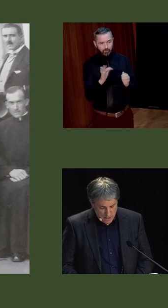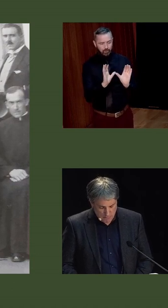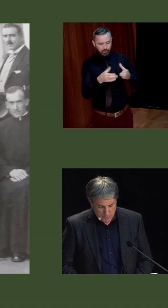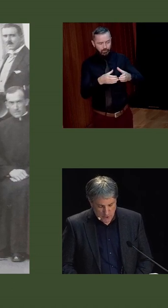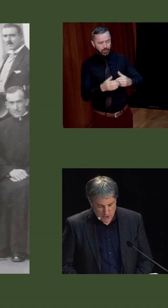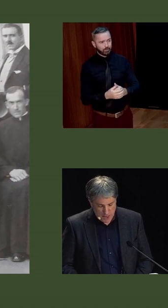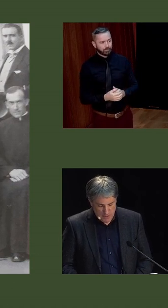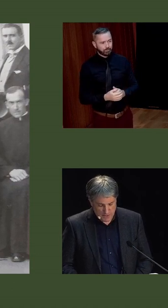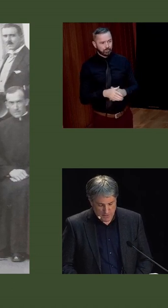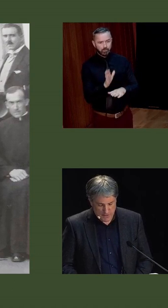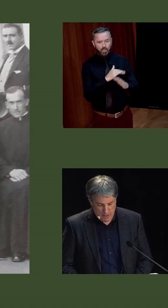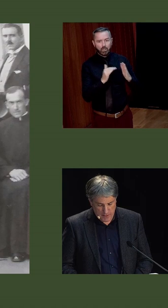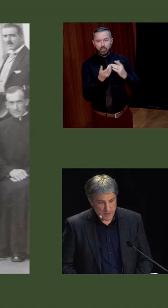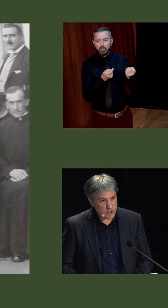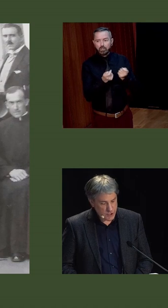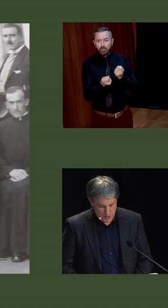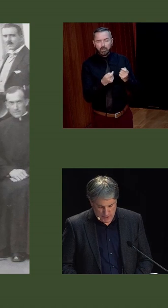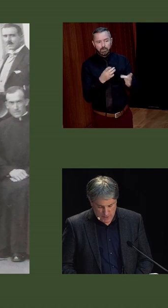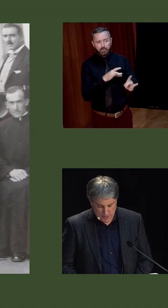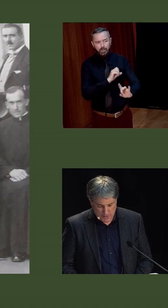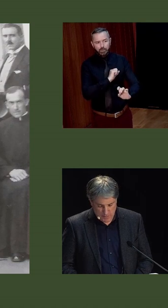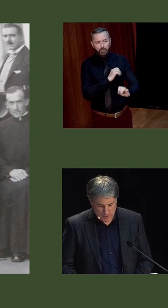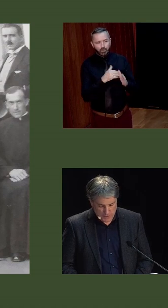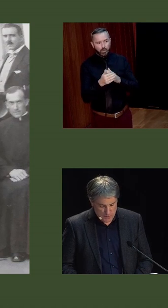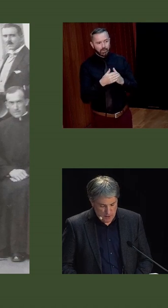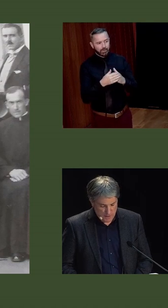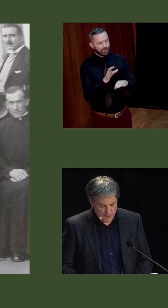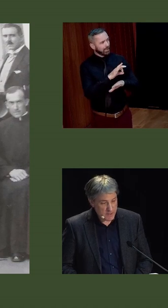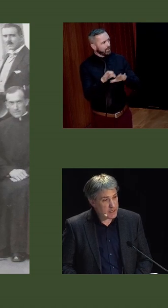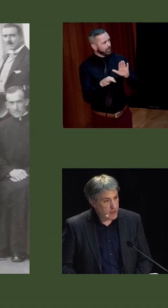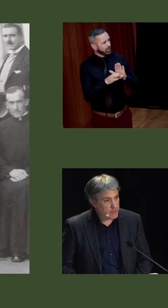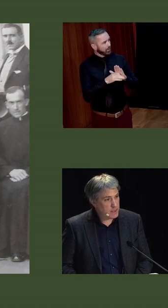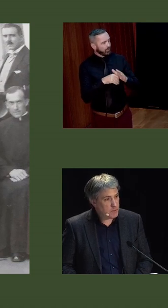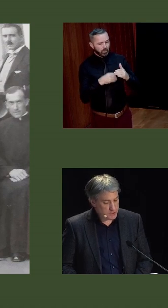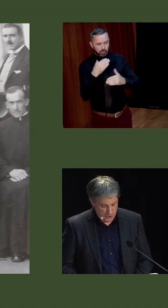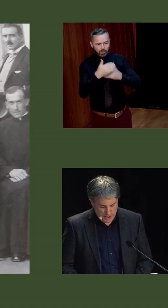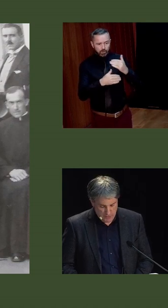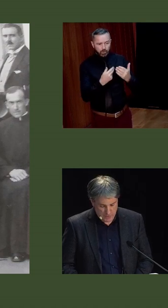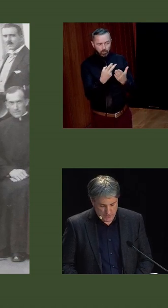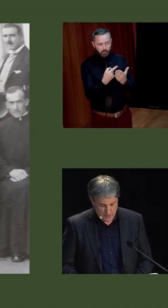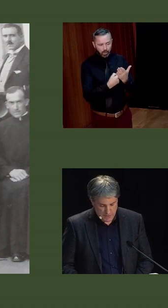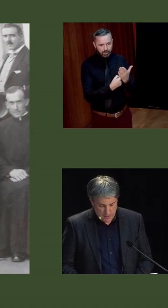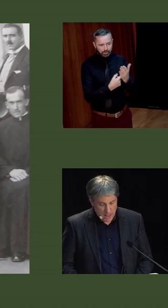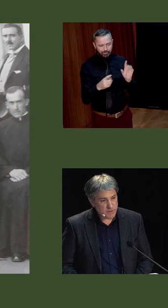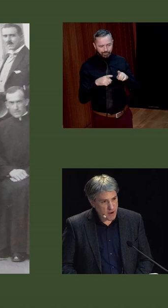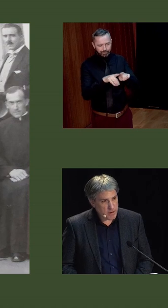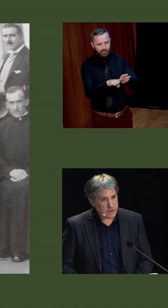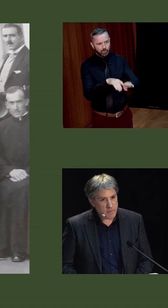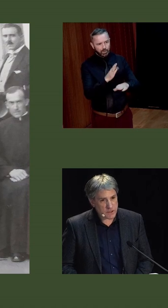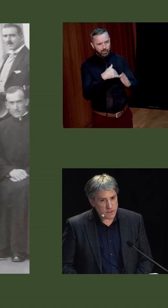In turn, church dominance of these areas ensured the state pursued policies in line with church interests.